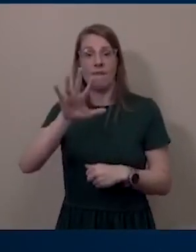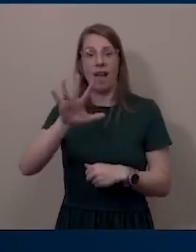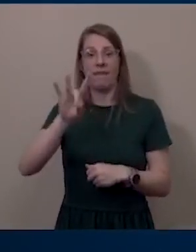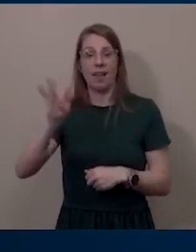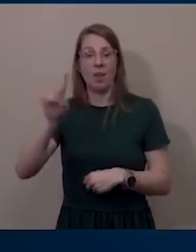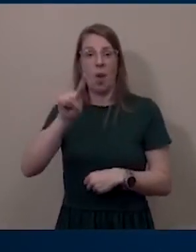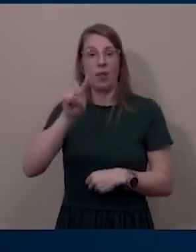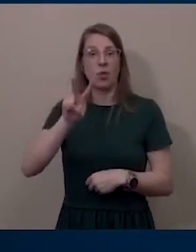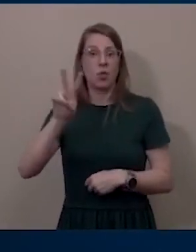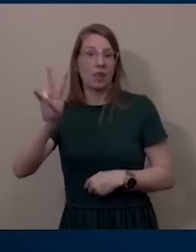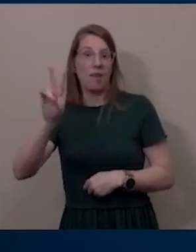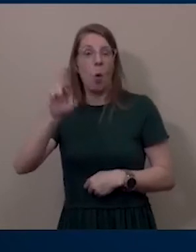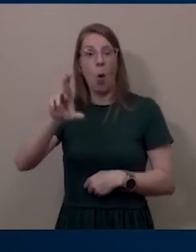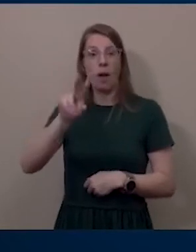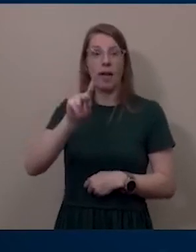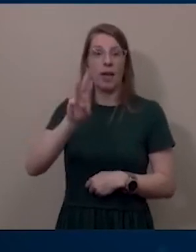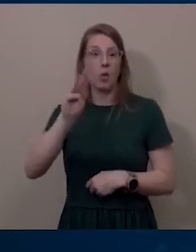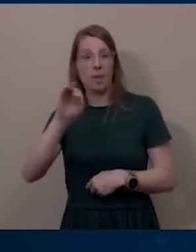913-588-1227 or to go to